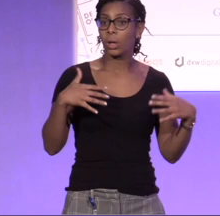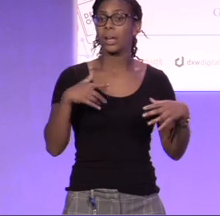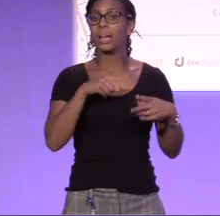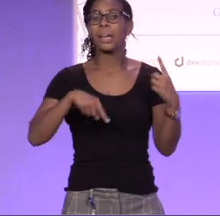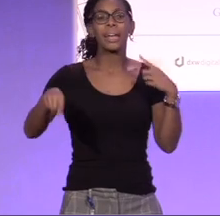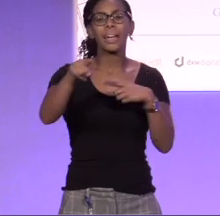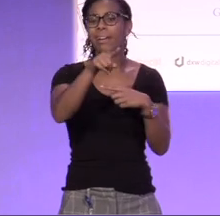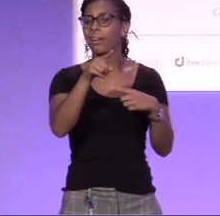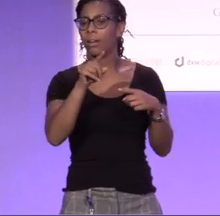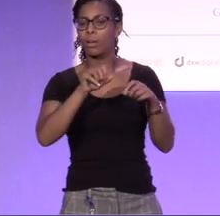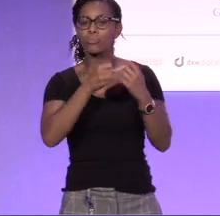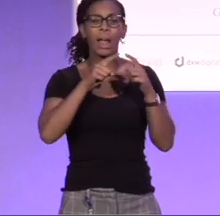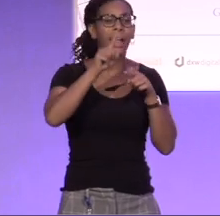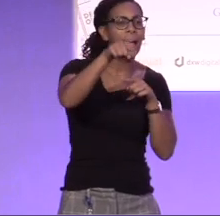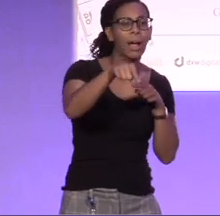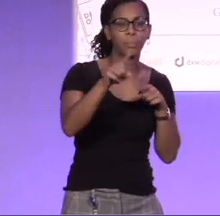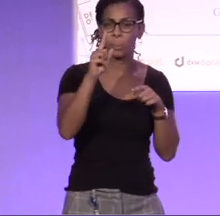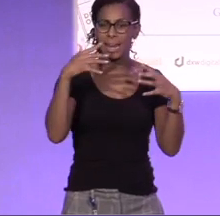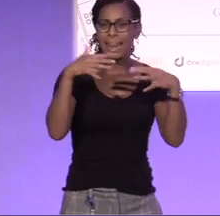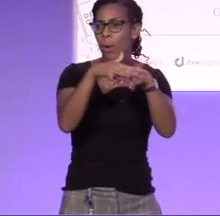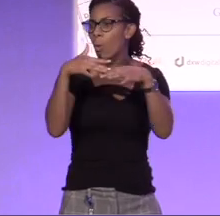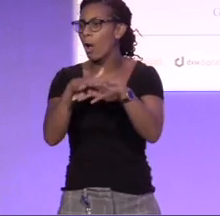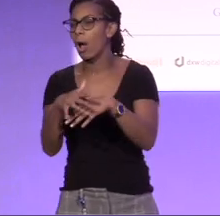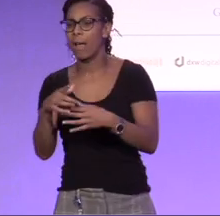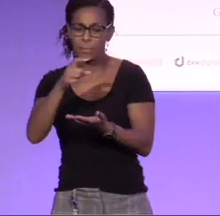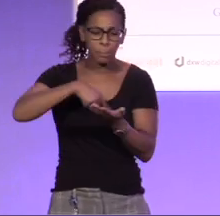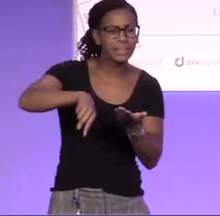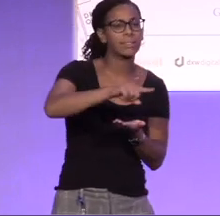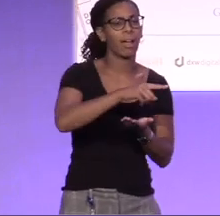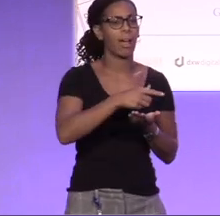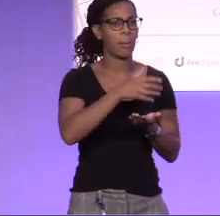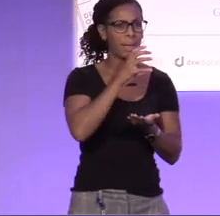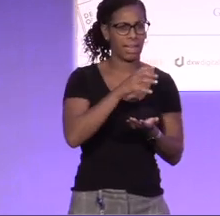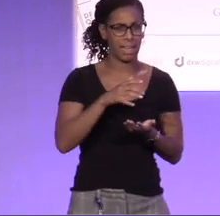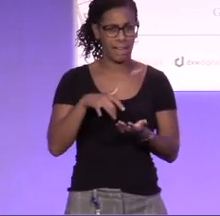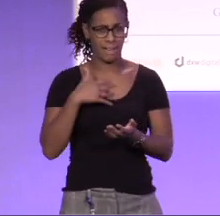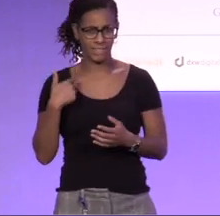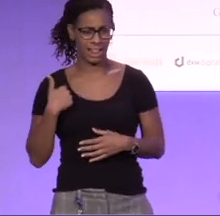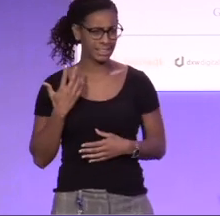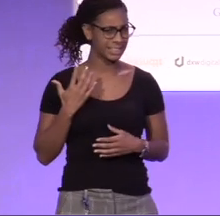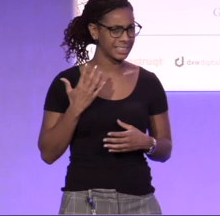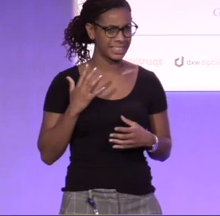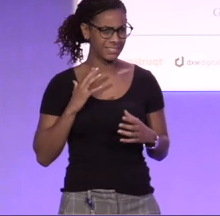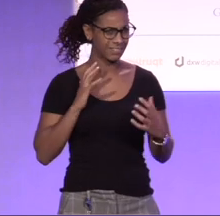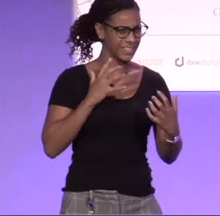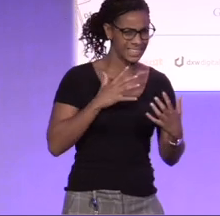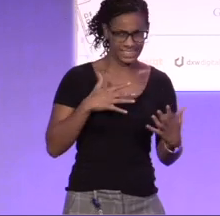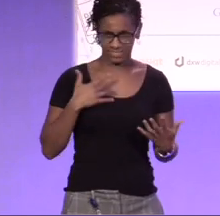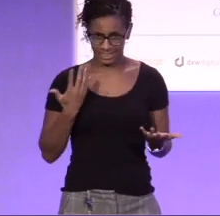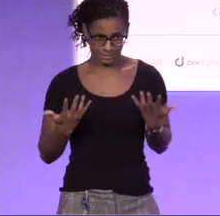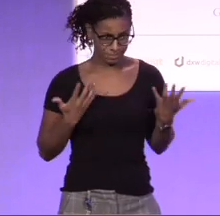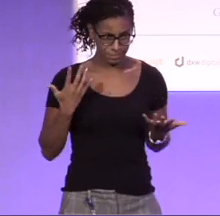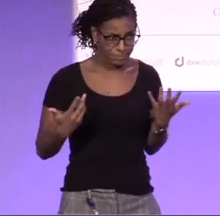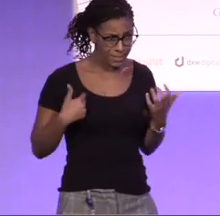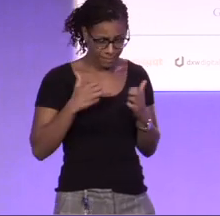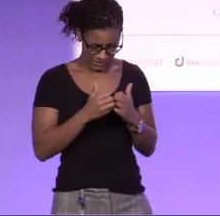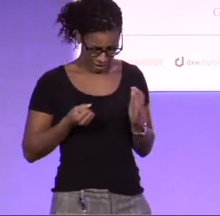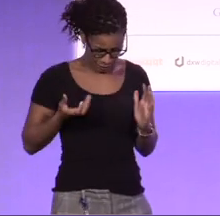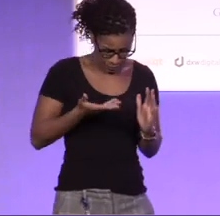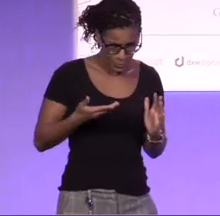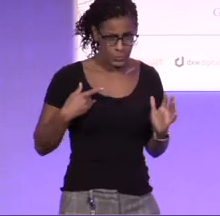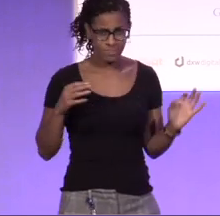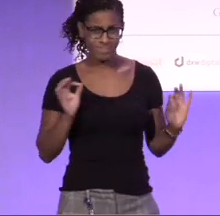going to network with pizza and beer. I just kind of felt like I wasn't meant to be there. I didn't feel like I could add any value. So I was